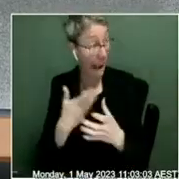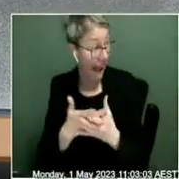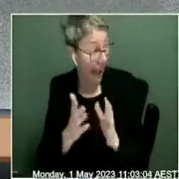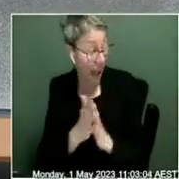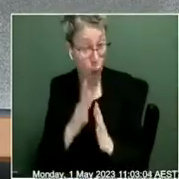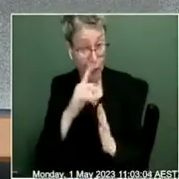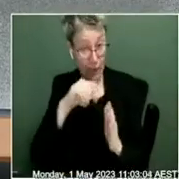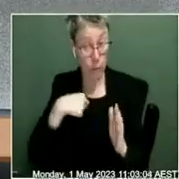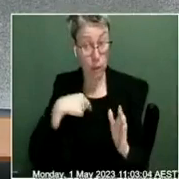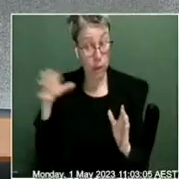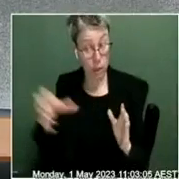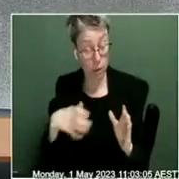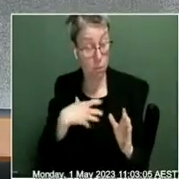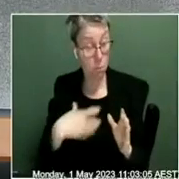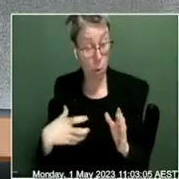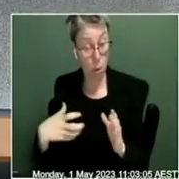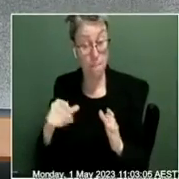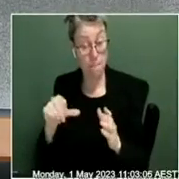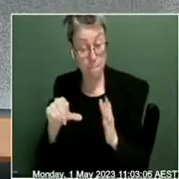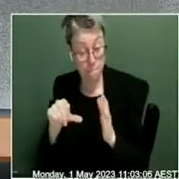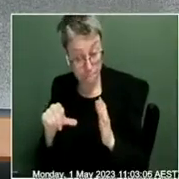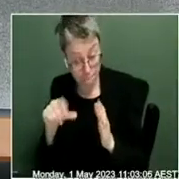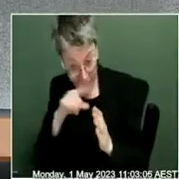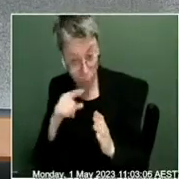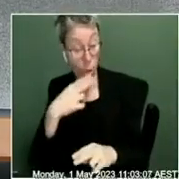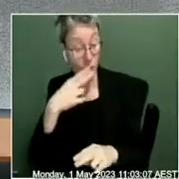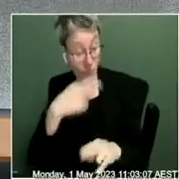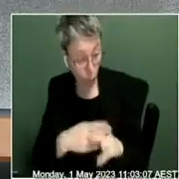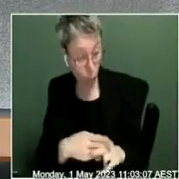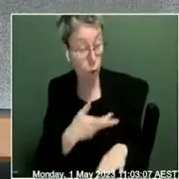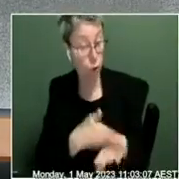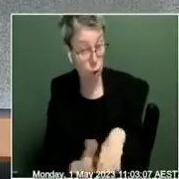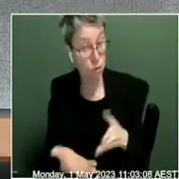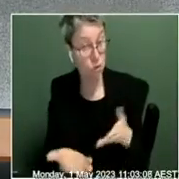Just going back to the expert reference group that you were talking about, who sits on that?